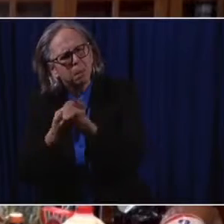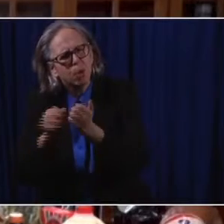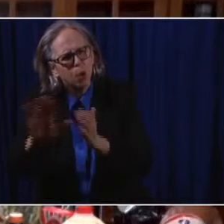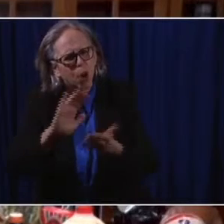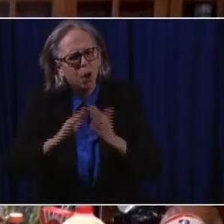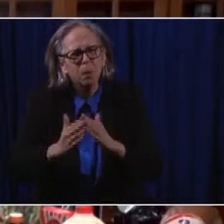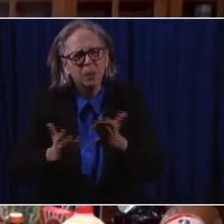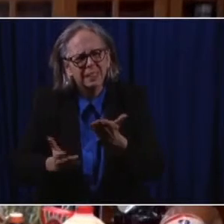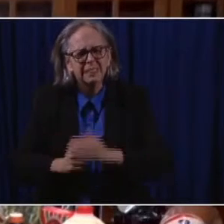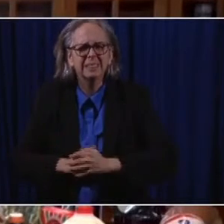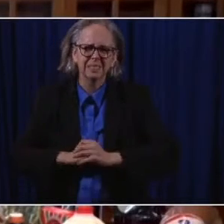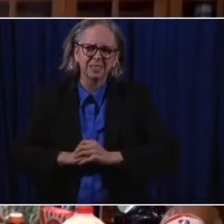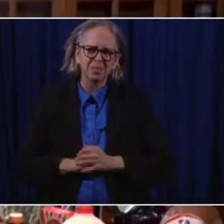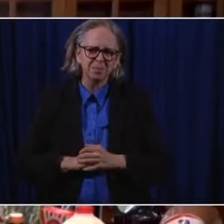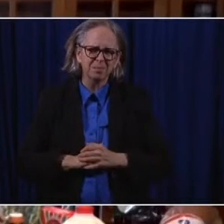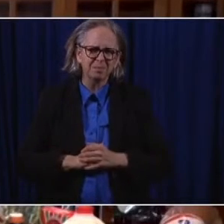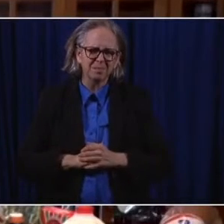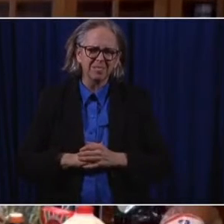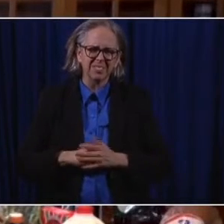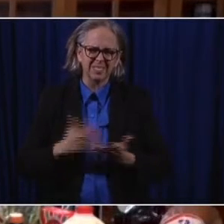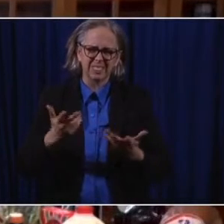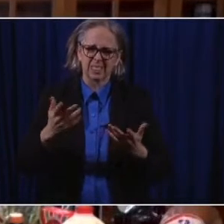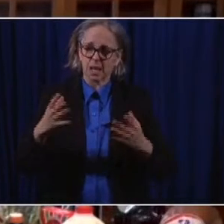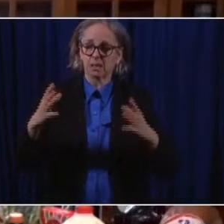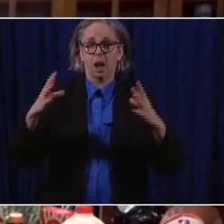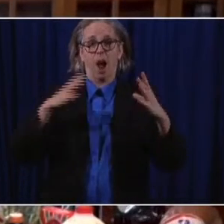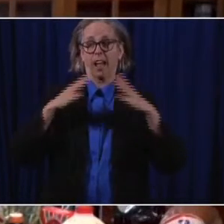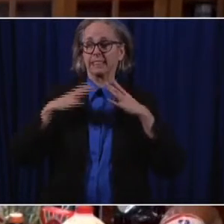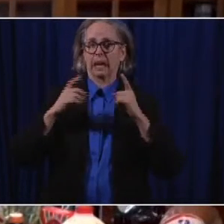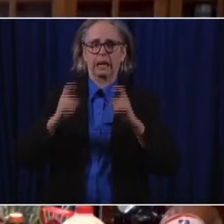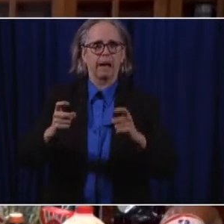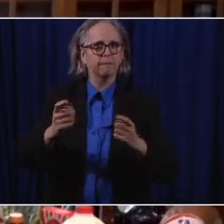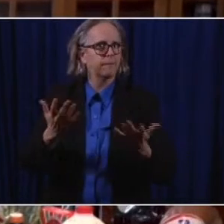a big impact on a lot of people.